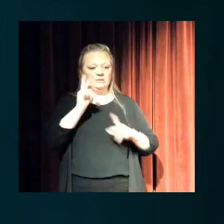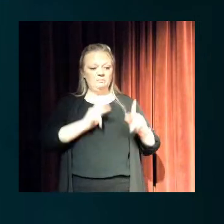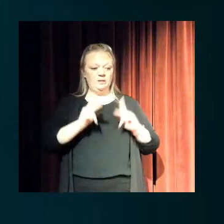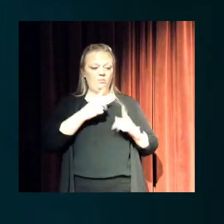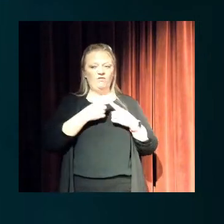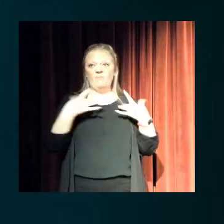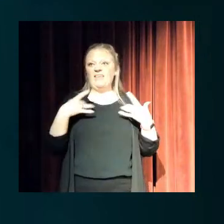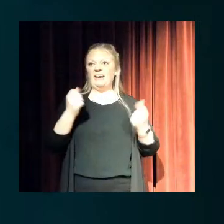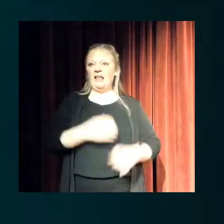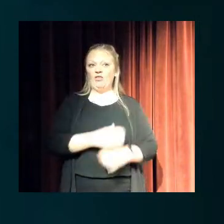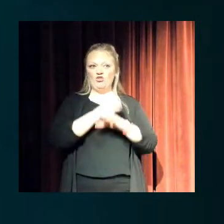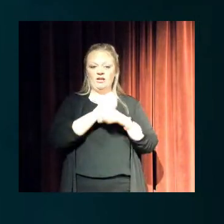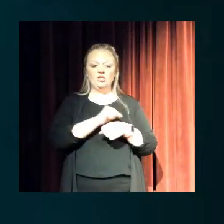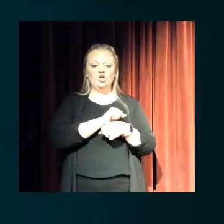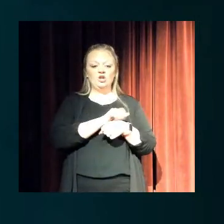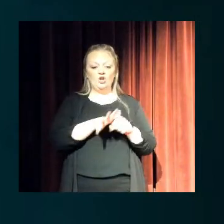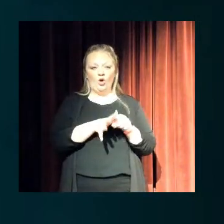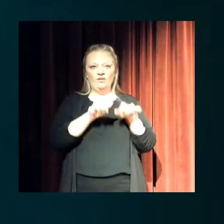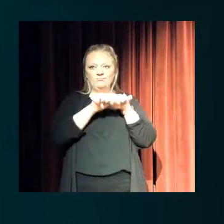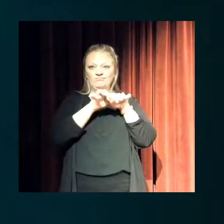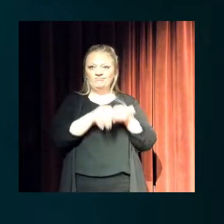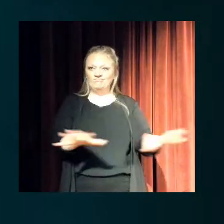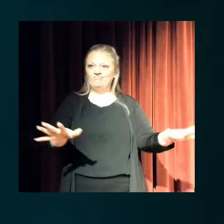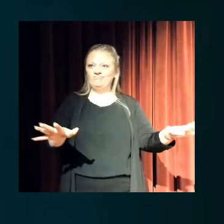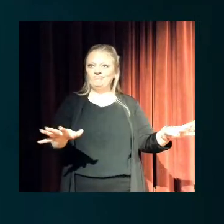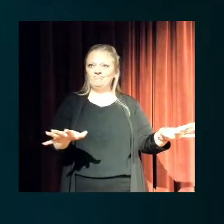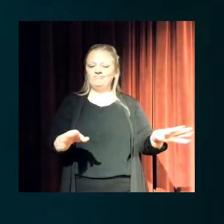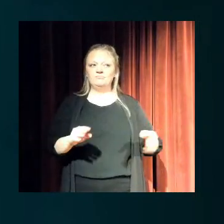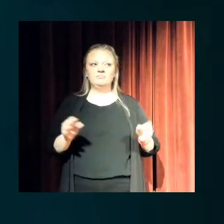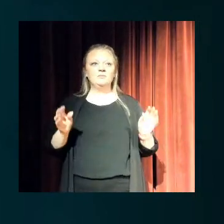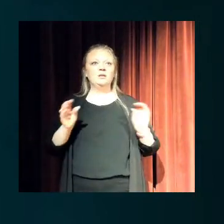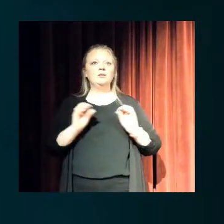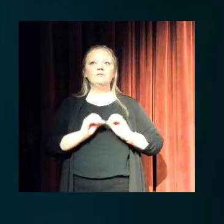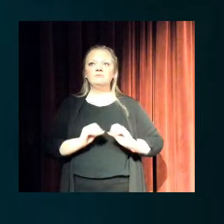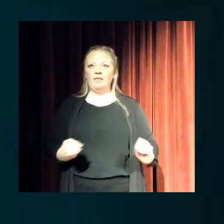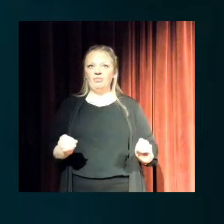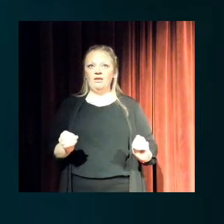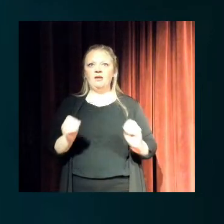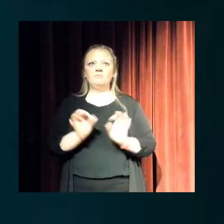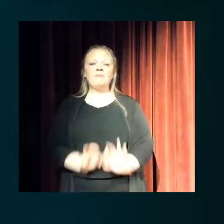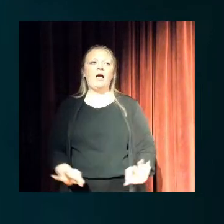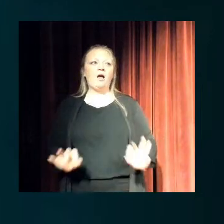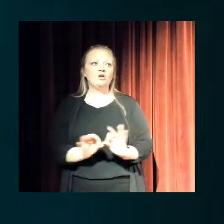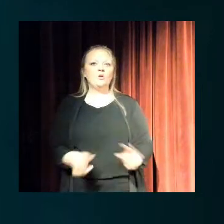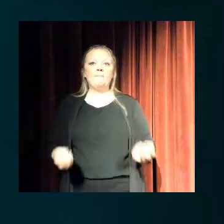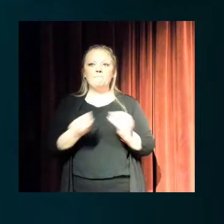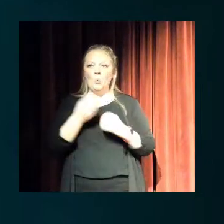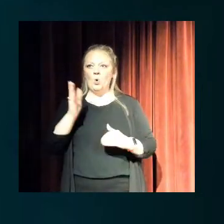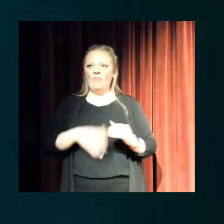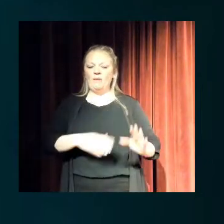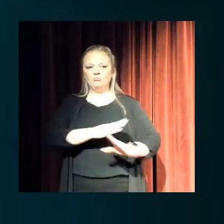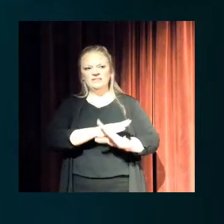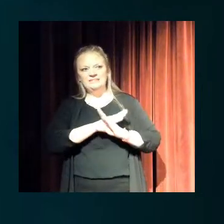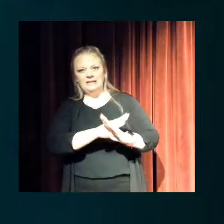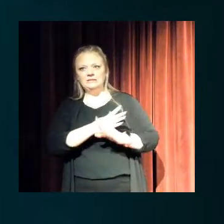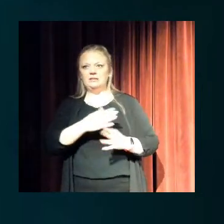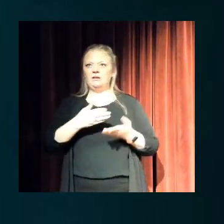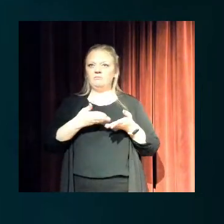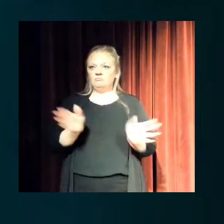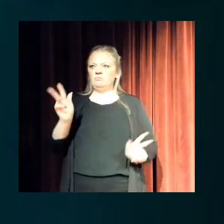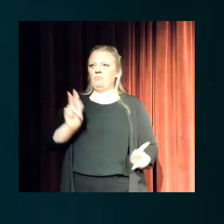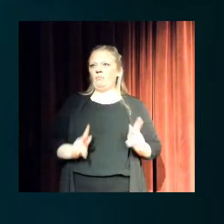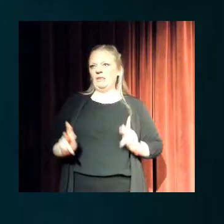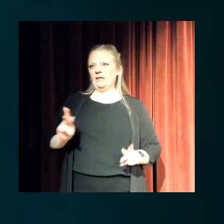crisis of our time, the COVID-19 pandemic, nothing matters more than protecting the public.